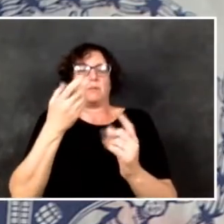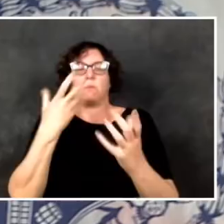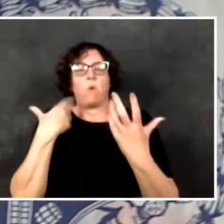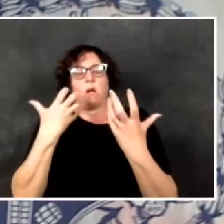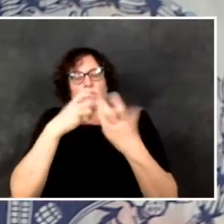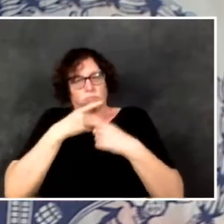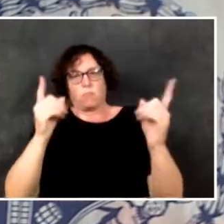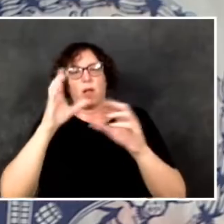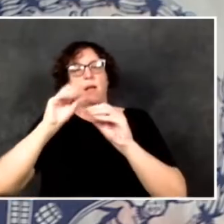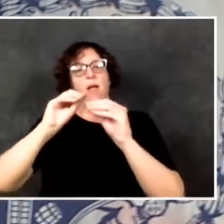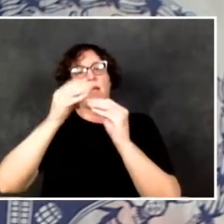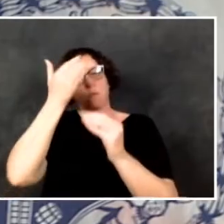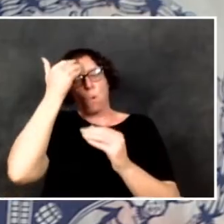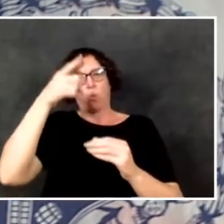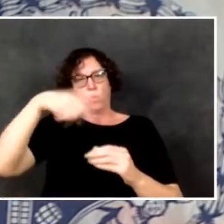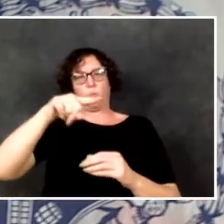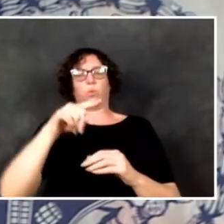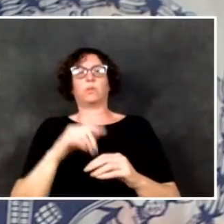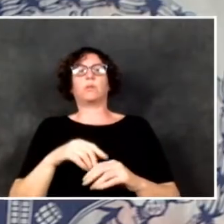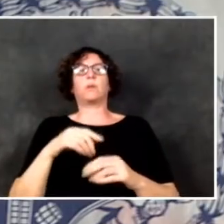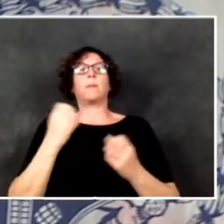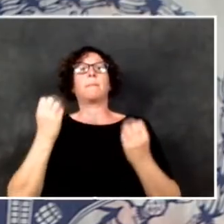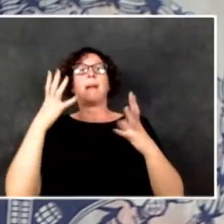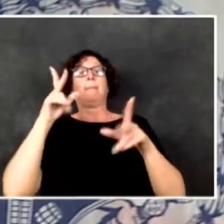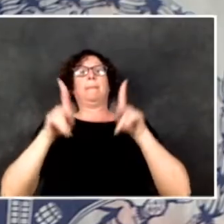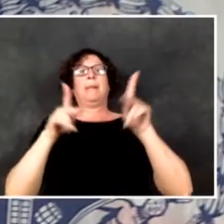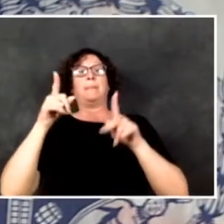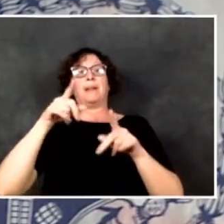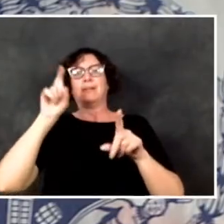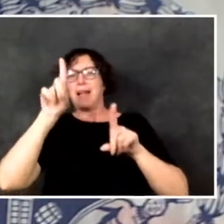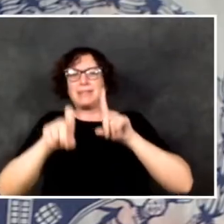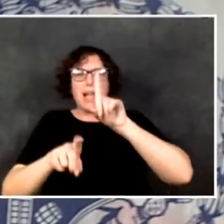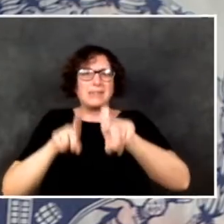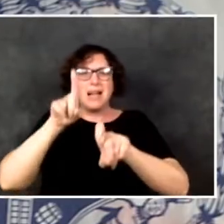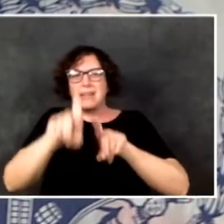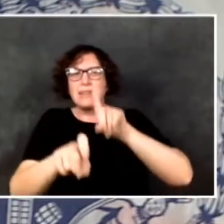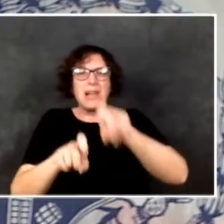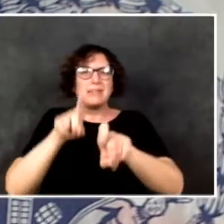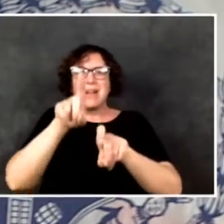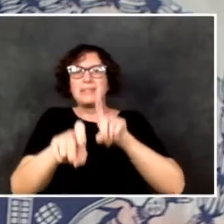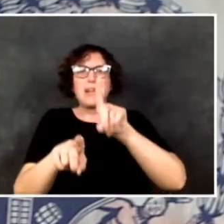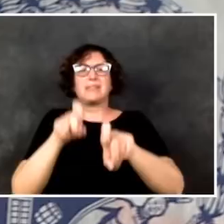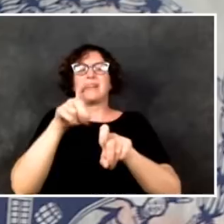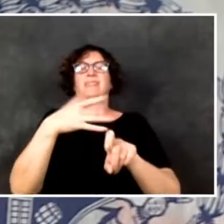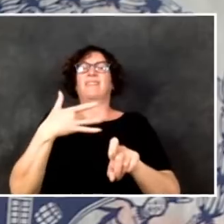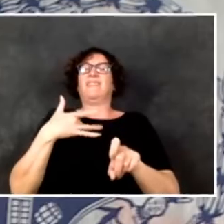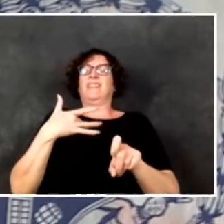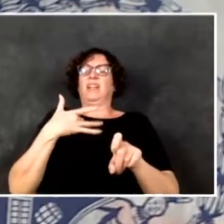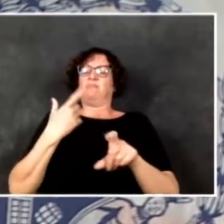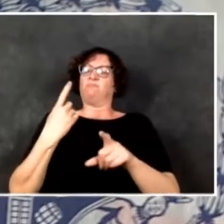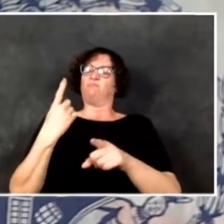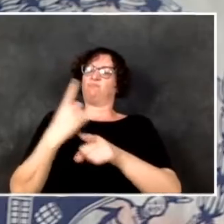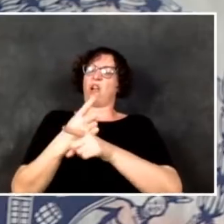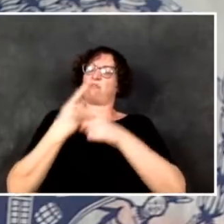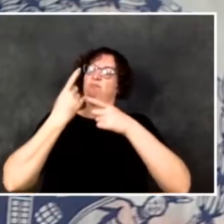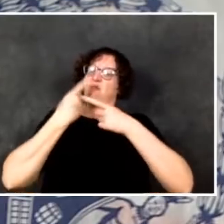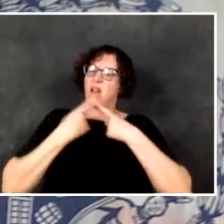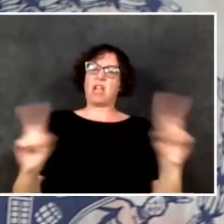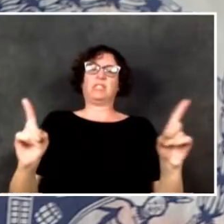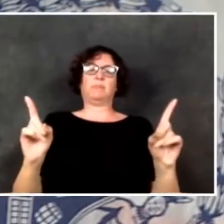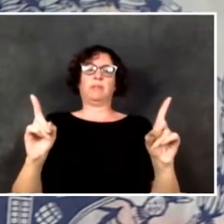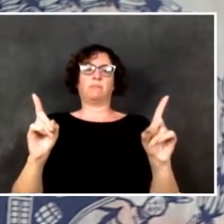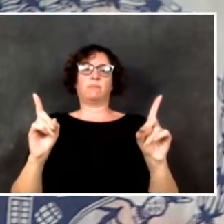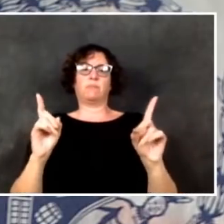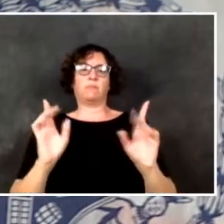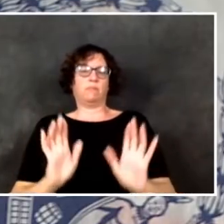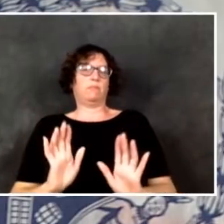to help people know where we were going, to give people that measure of security of knowing the direction we were going in, and to